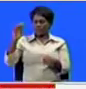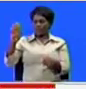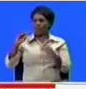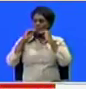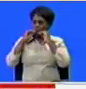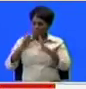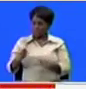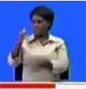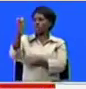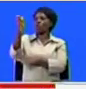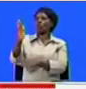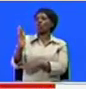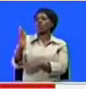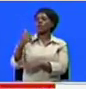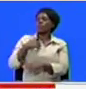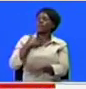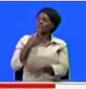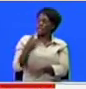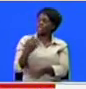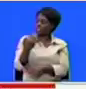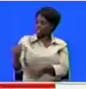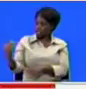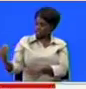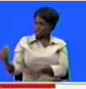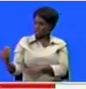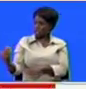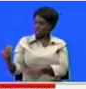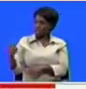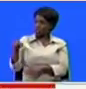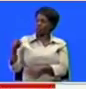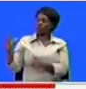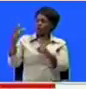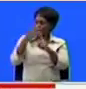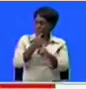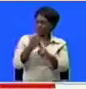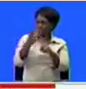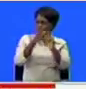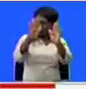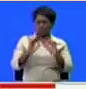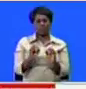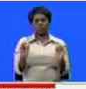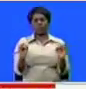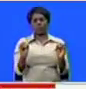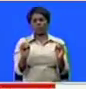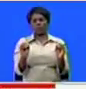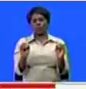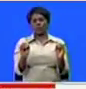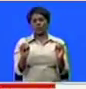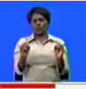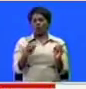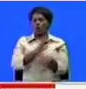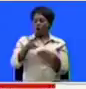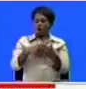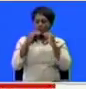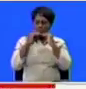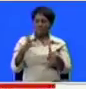blessing from God, and that's what I really just try to tell these kids, that you know, no matter how many games you win or how good you are, at the end of the day, we're all just so blessed.